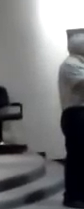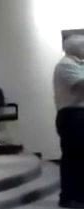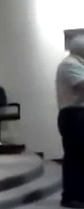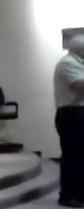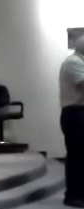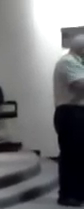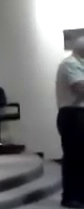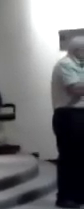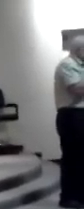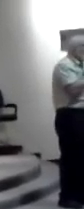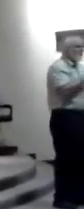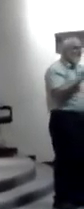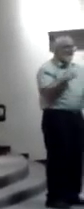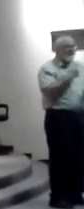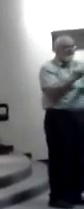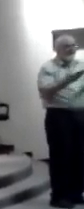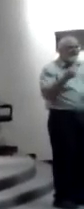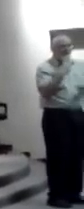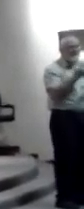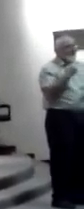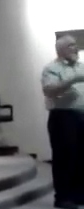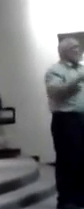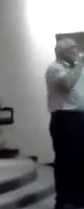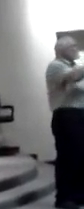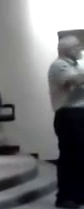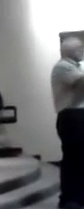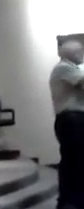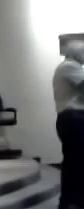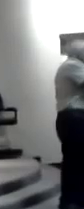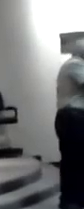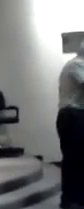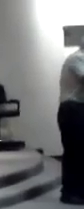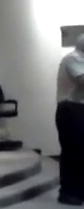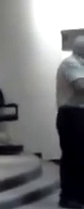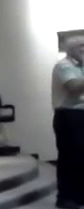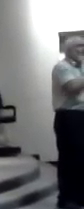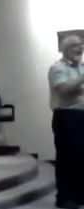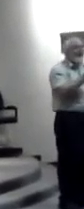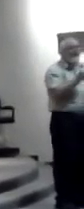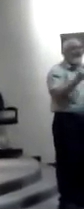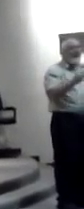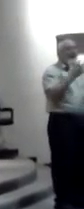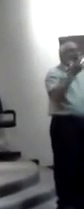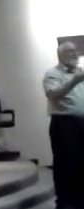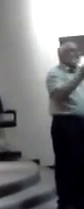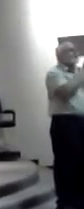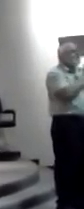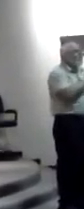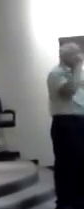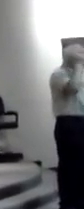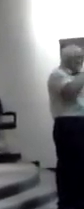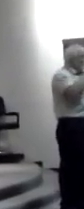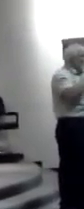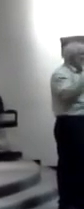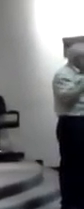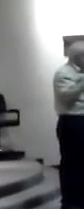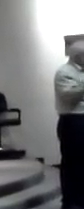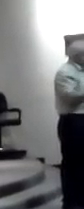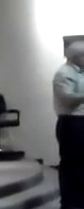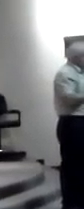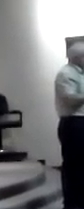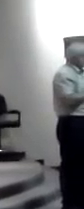mouths. I want you to devote yourself to prayer. And then he says, I want you to pray for me.